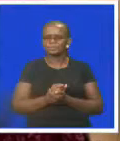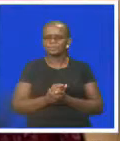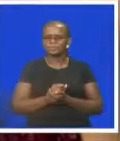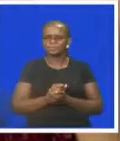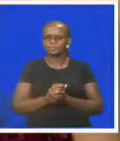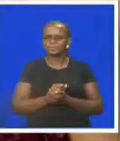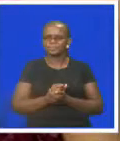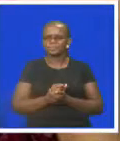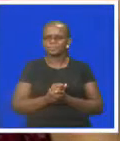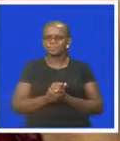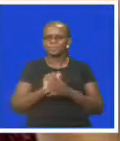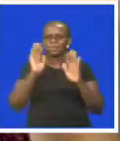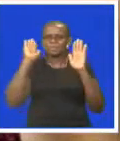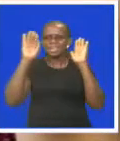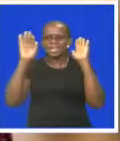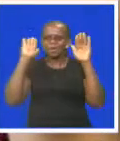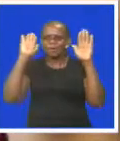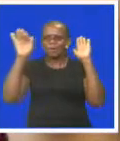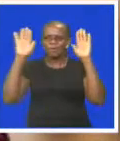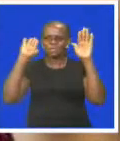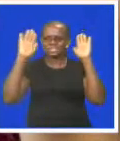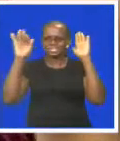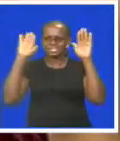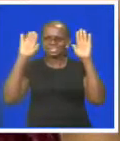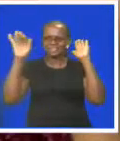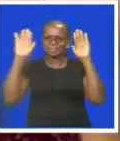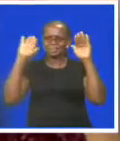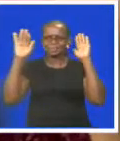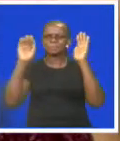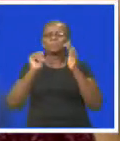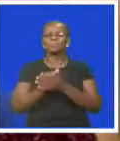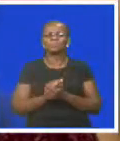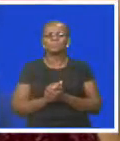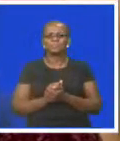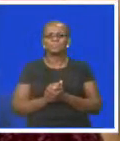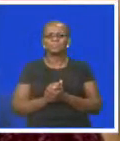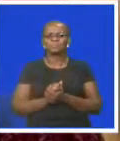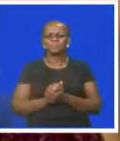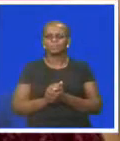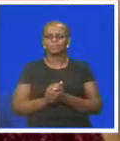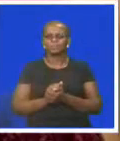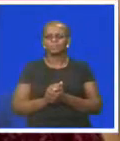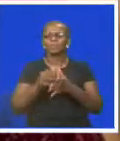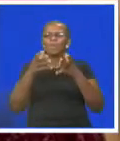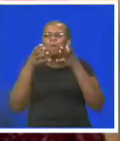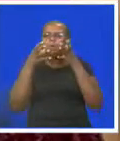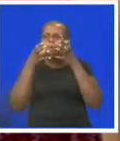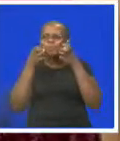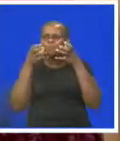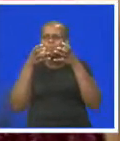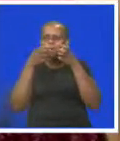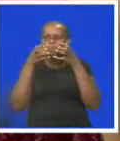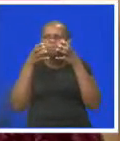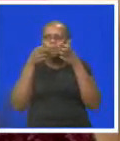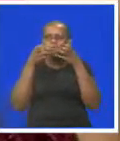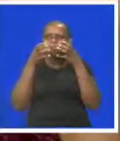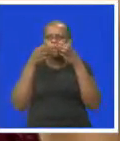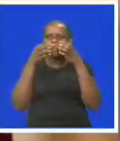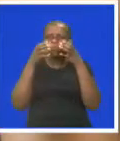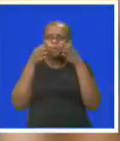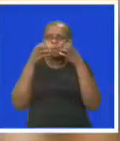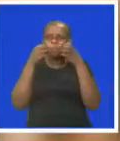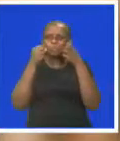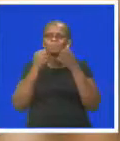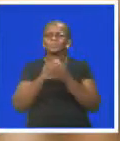a horse. We have a horse. And last year we have a dog. So I will ask